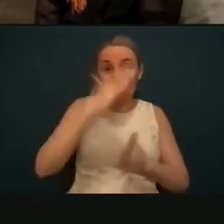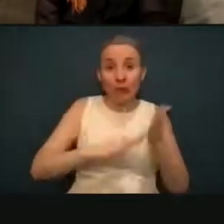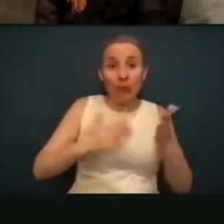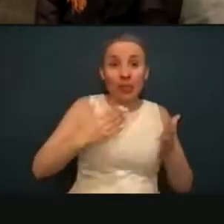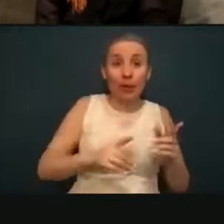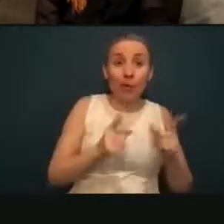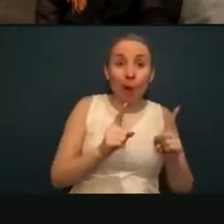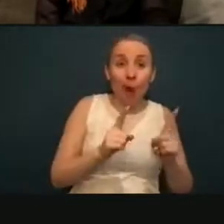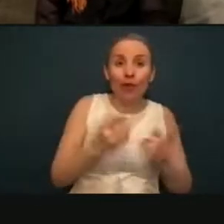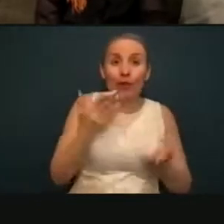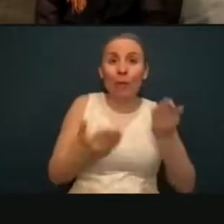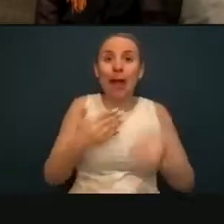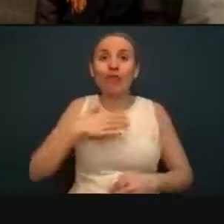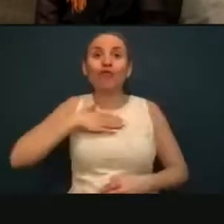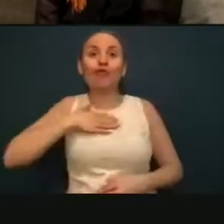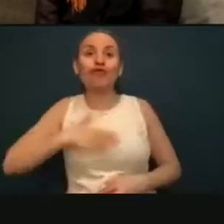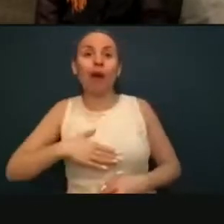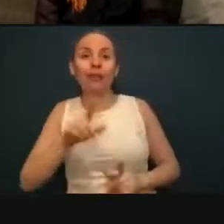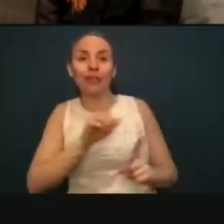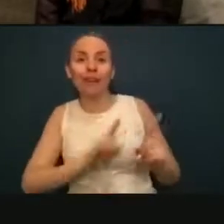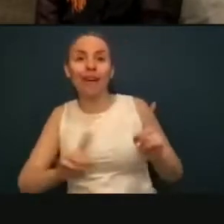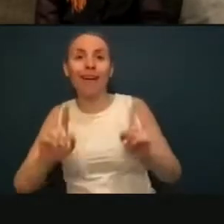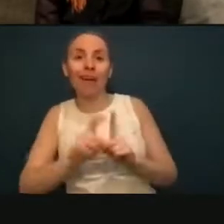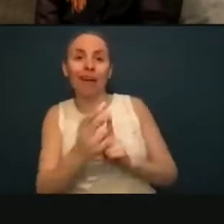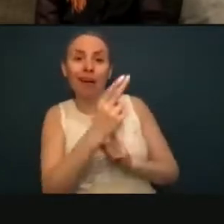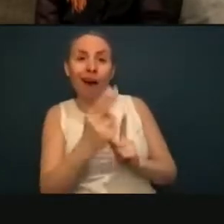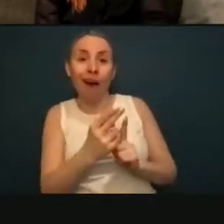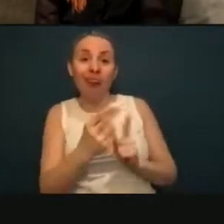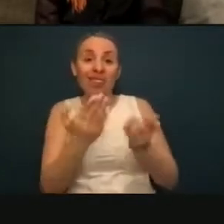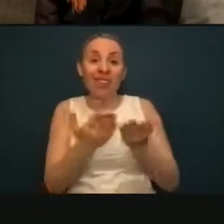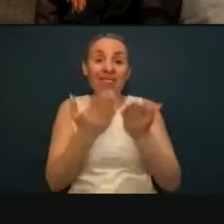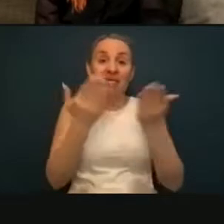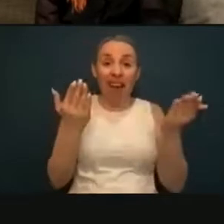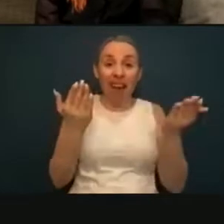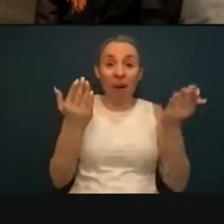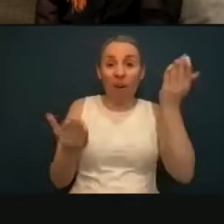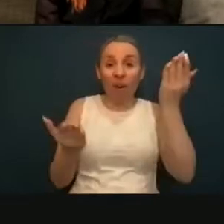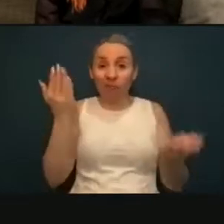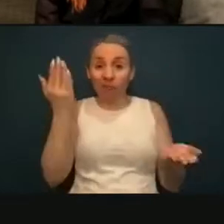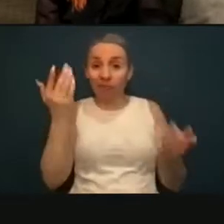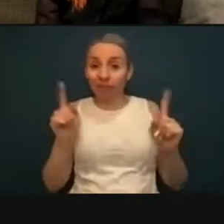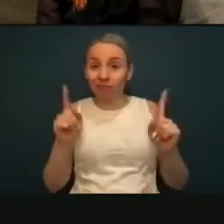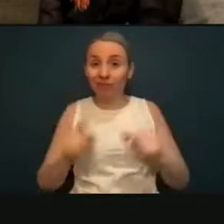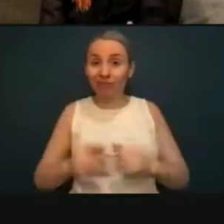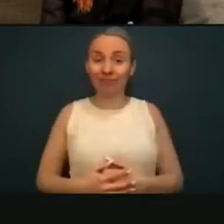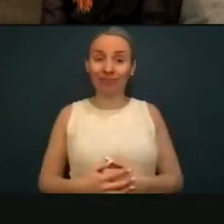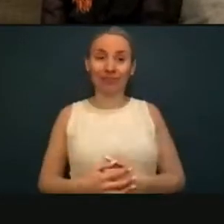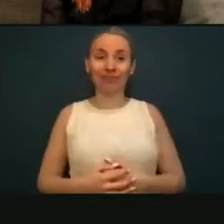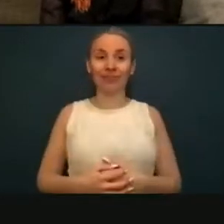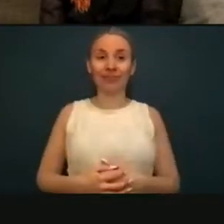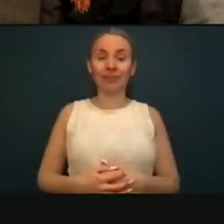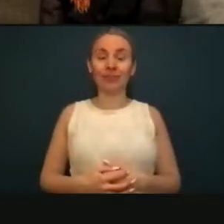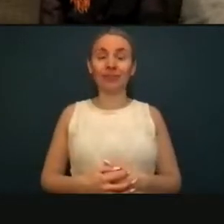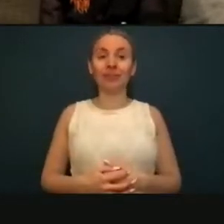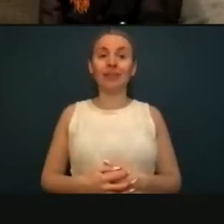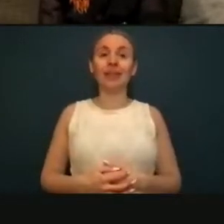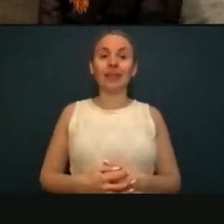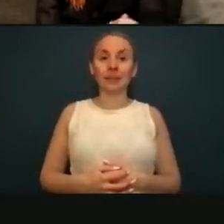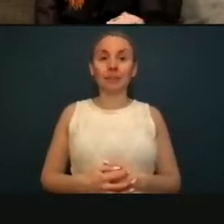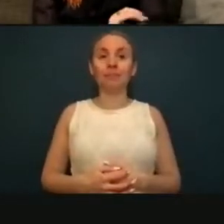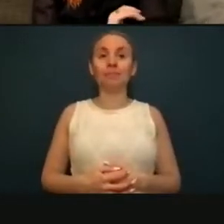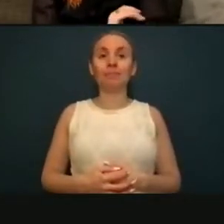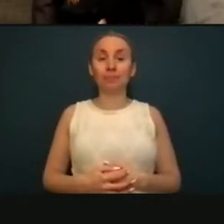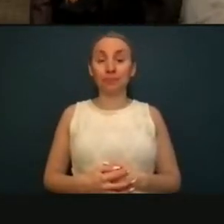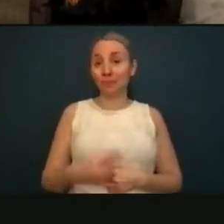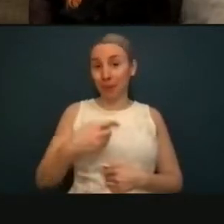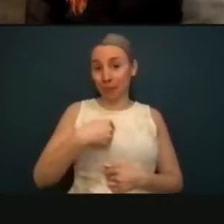are they on a par of each other? Is there a bit of an imbalance? What are you feeling? Yeah, so I think from my own